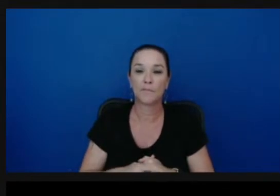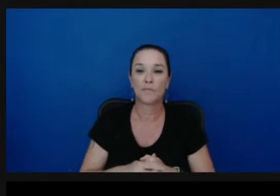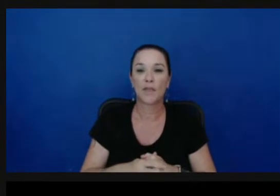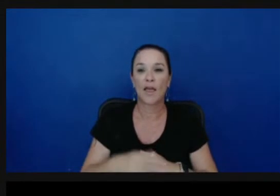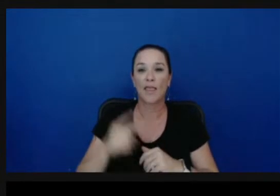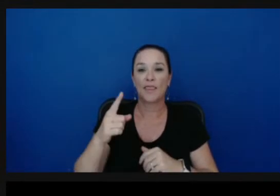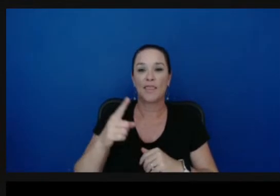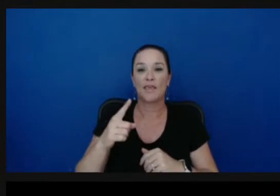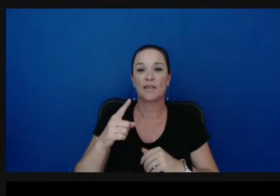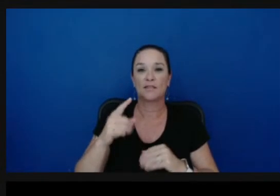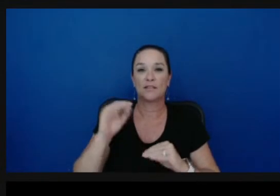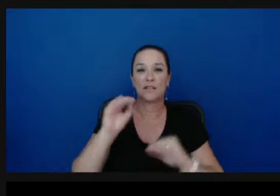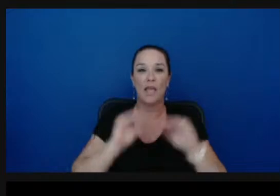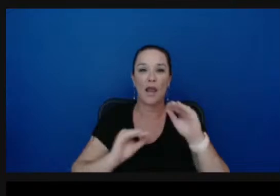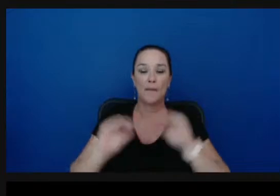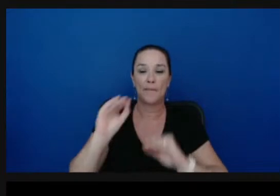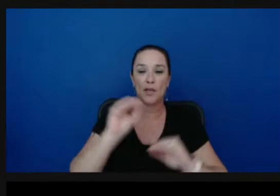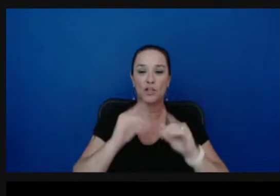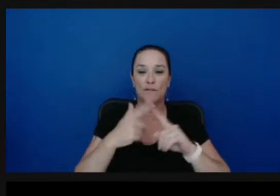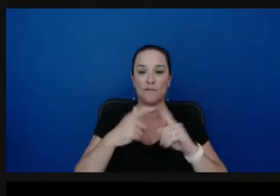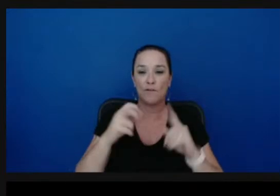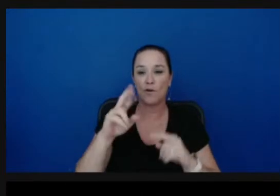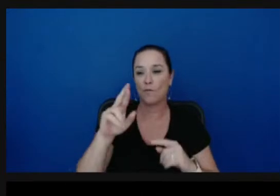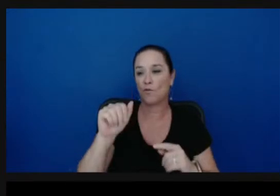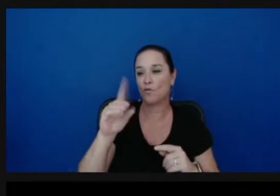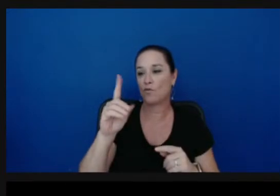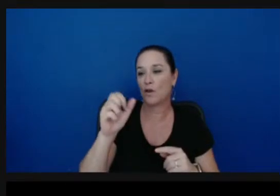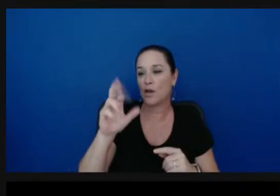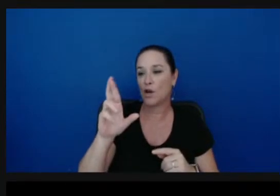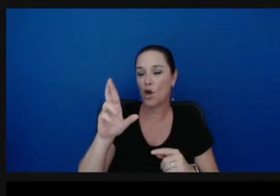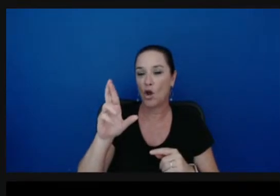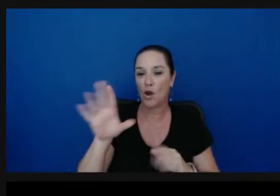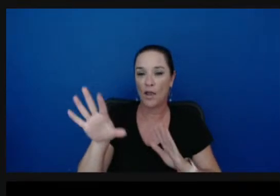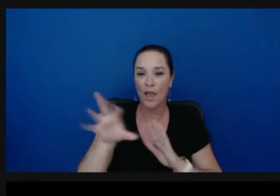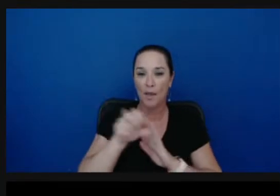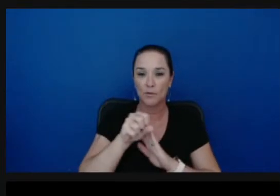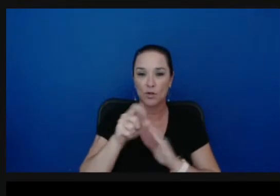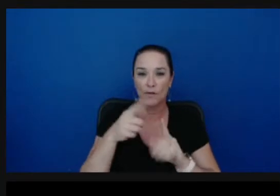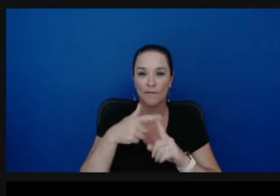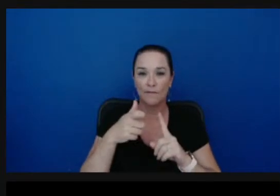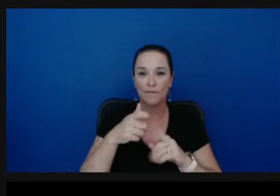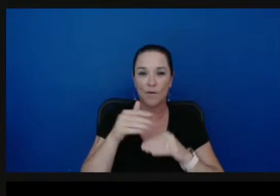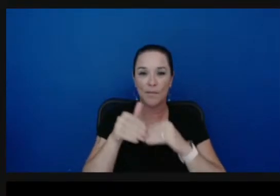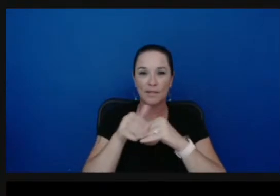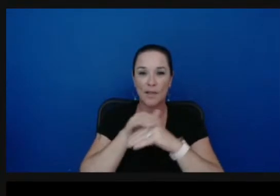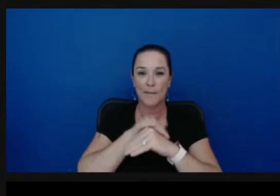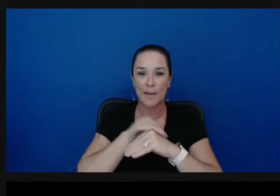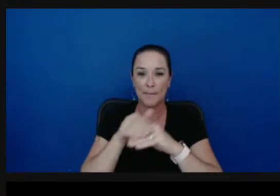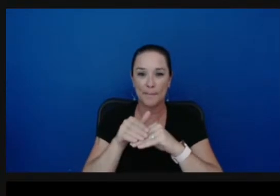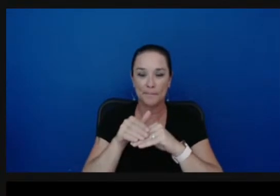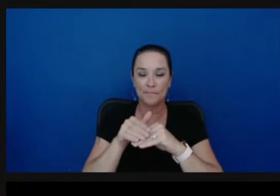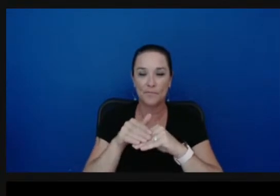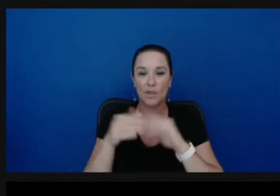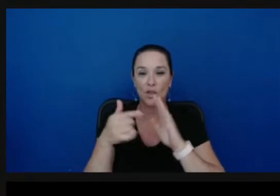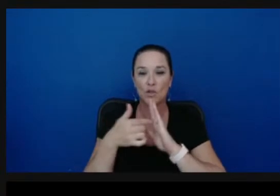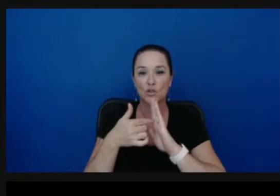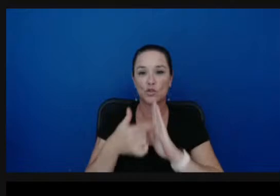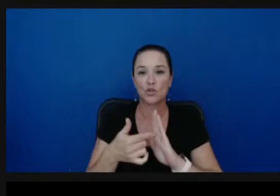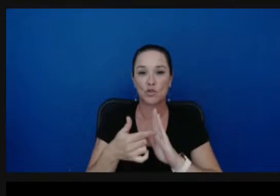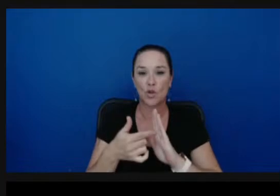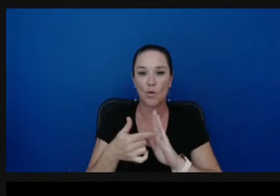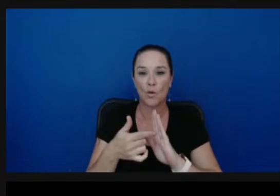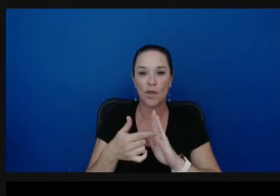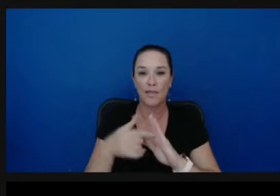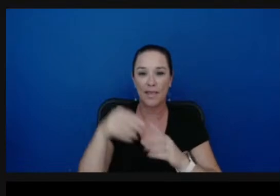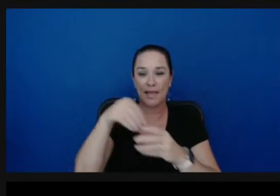animation from radar captures of the summit area, progressing, showing the inner crater of